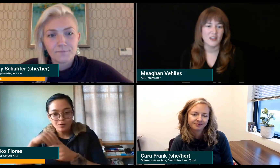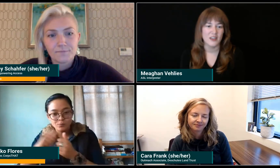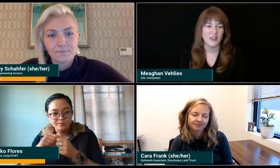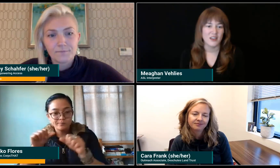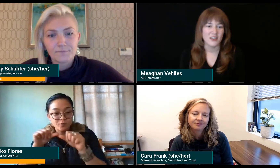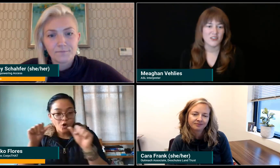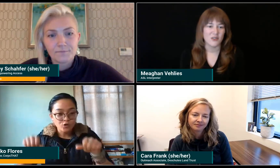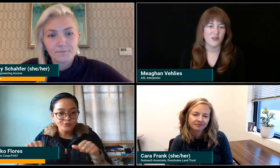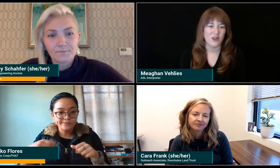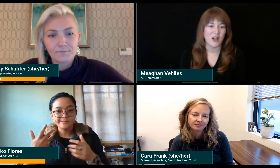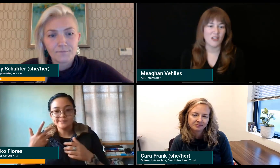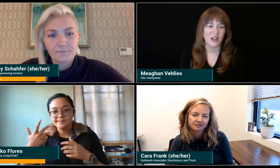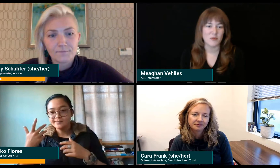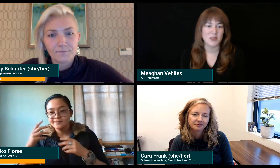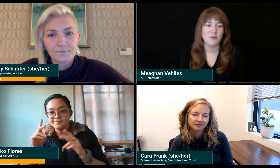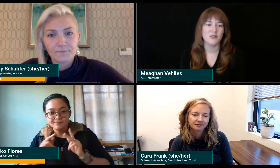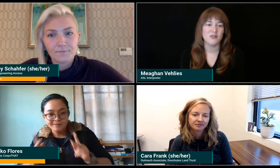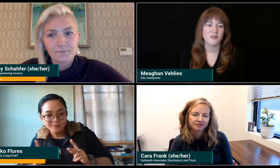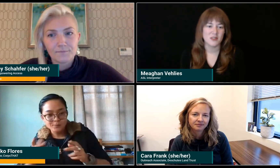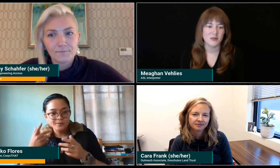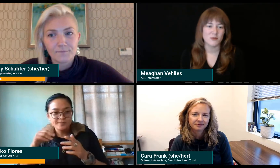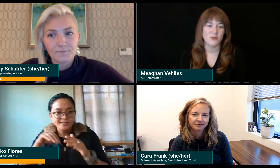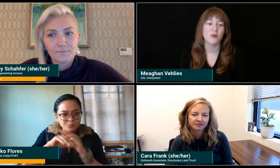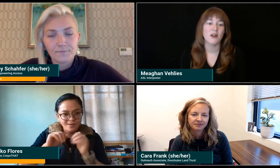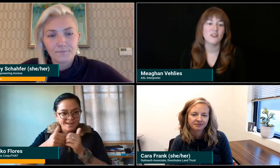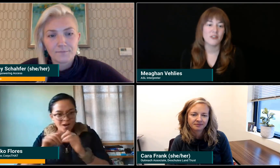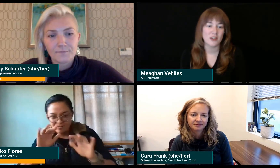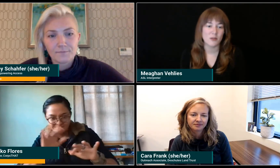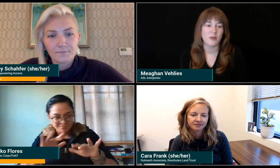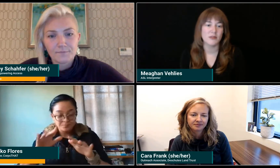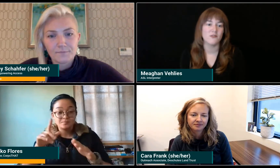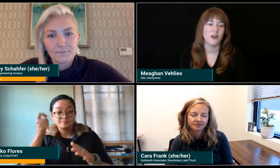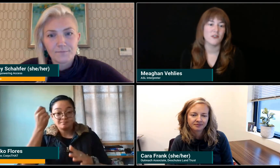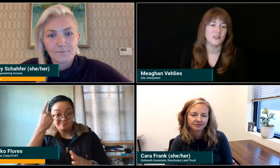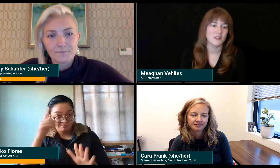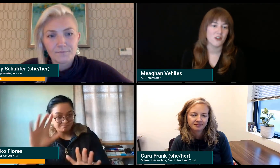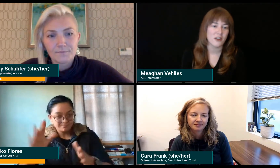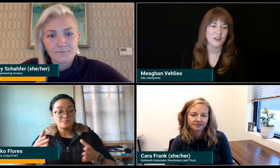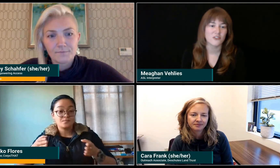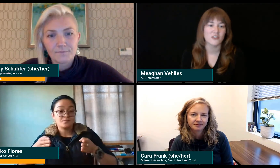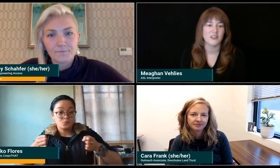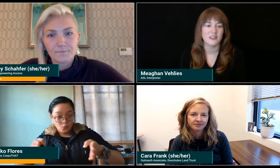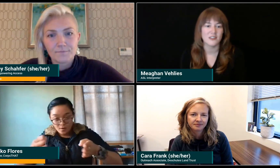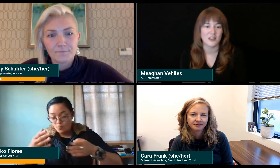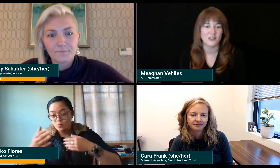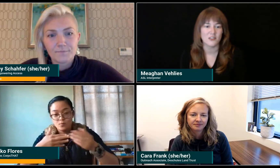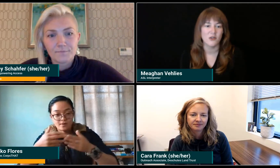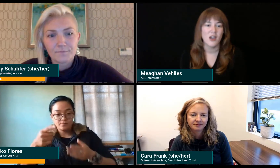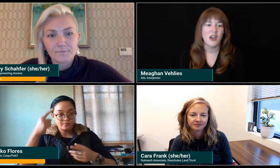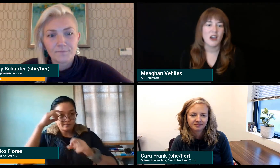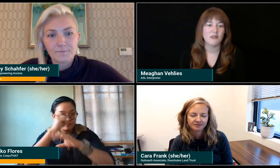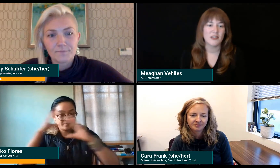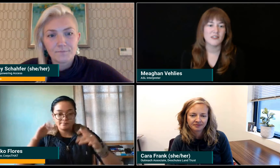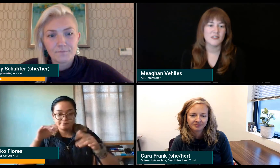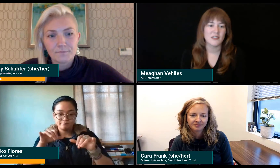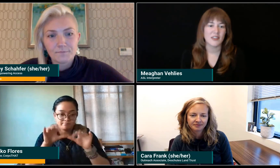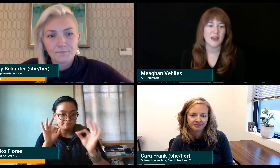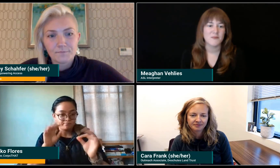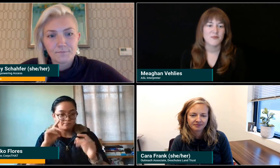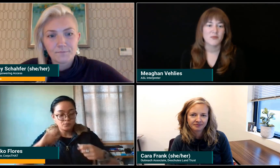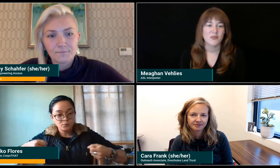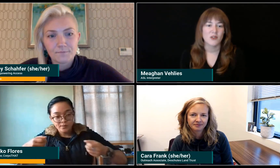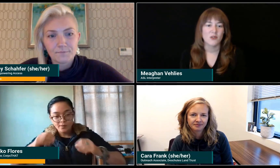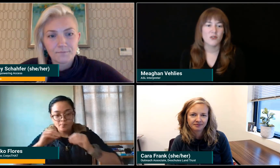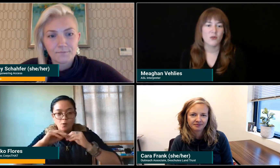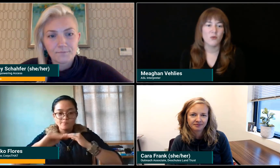that, a lot of people who are watching right now are probably involved in architecture and land design. So I would like to say